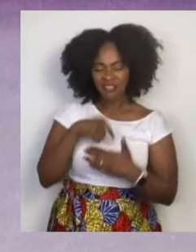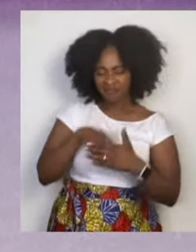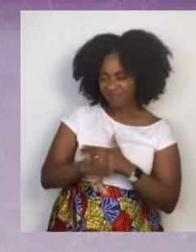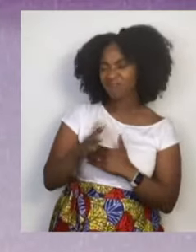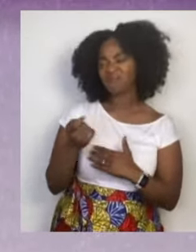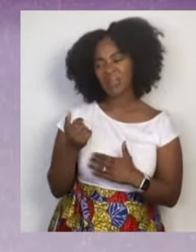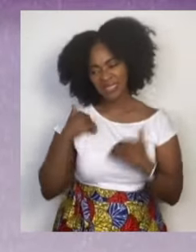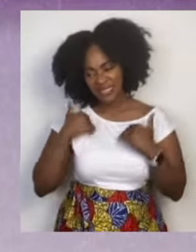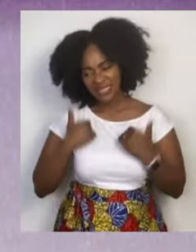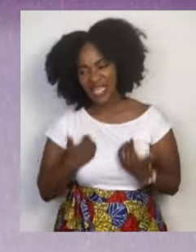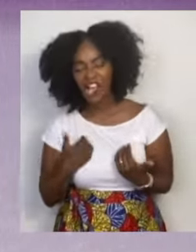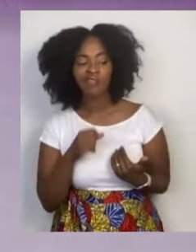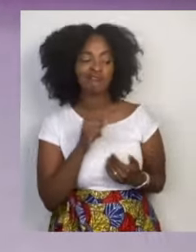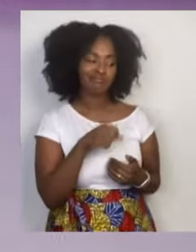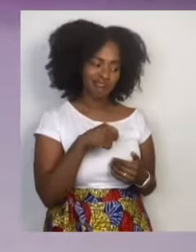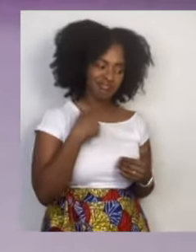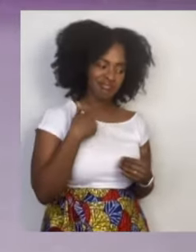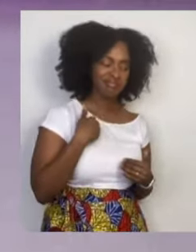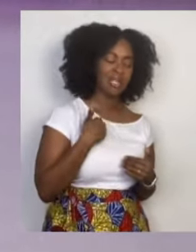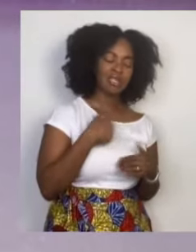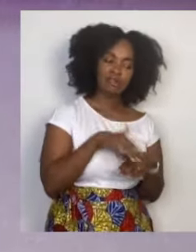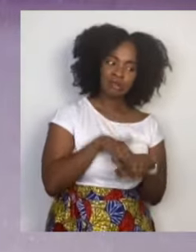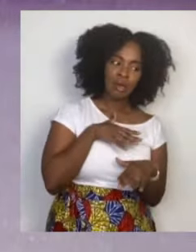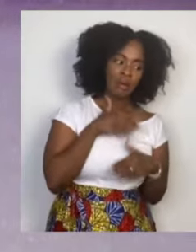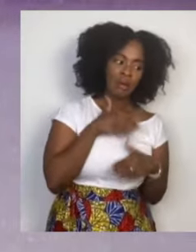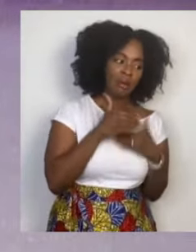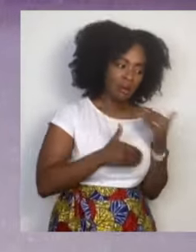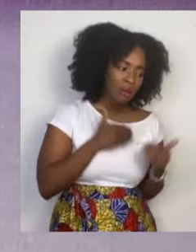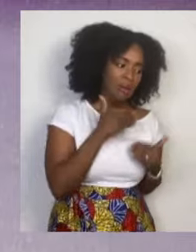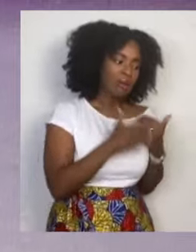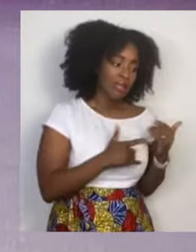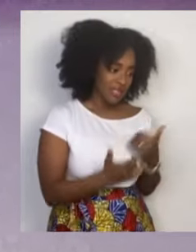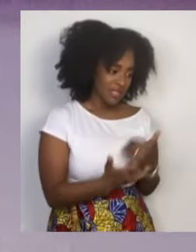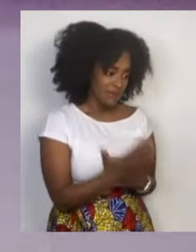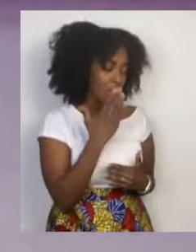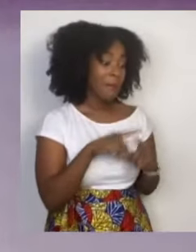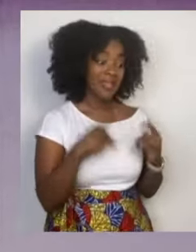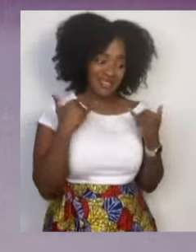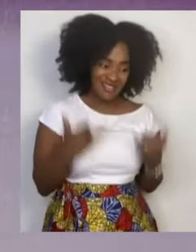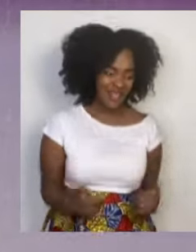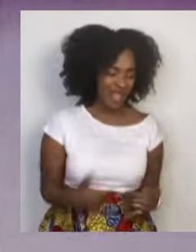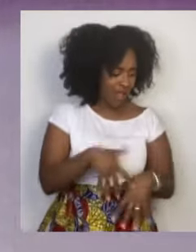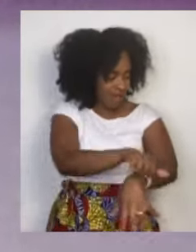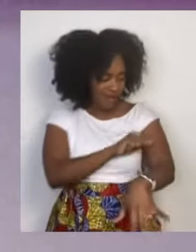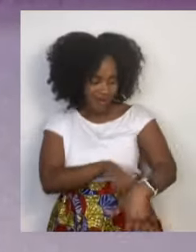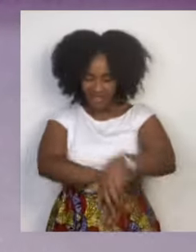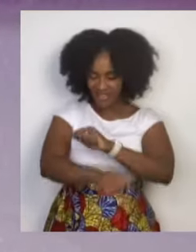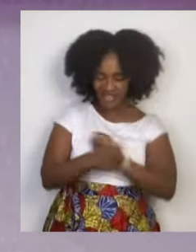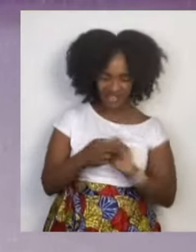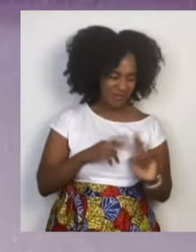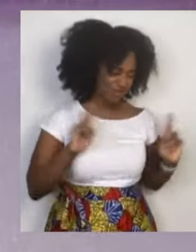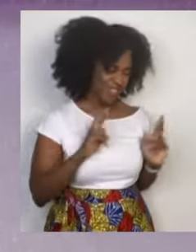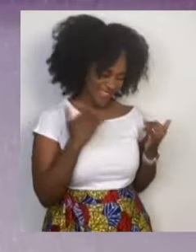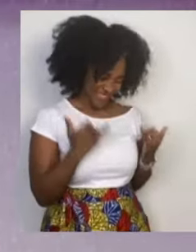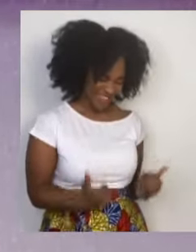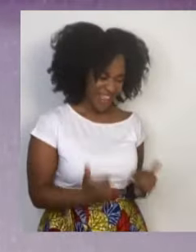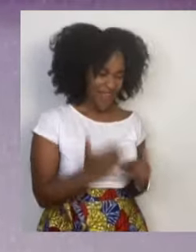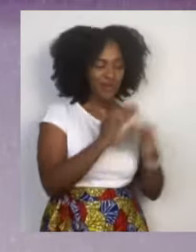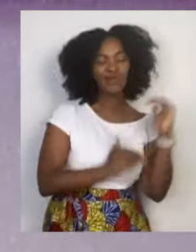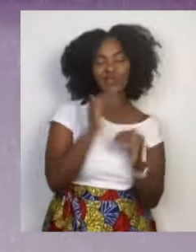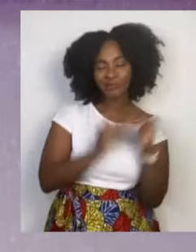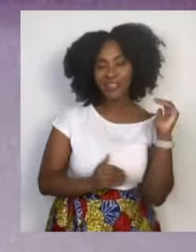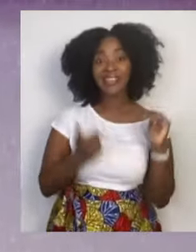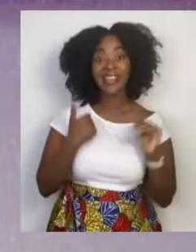lethargic this morning. Hot but ready, I'm now to build. Yeah, I'm ready to build something. I'm ready to